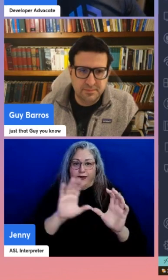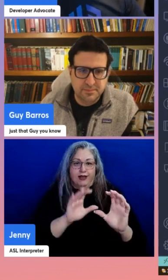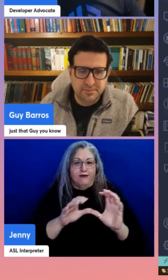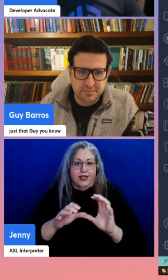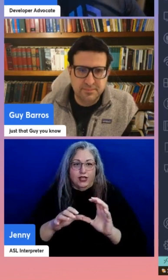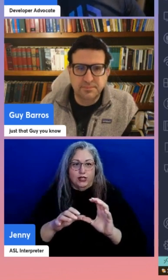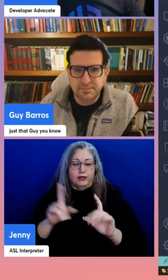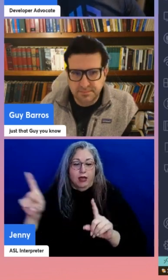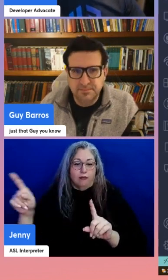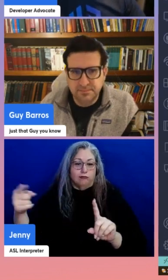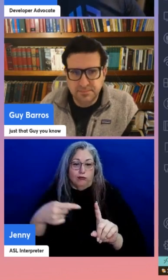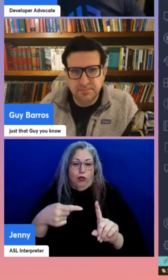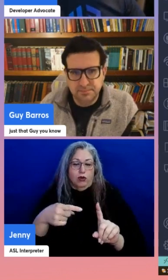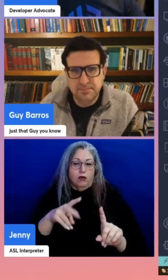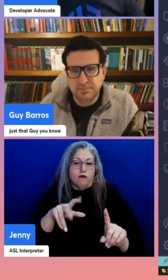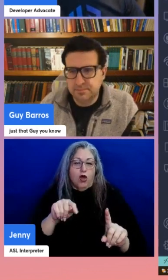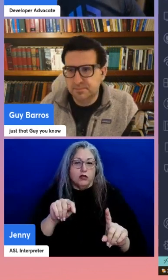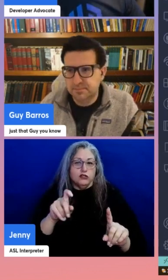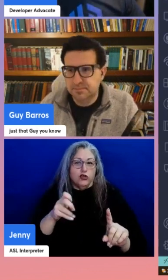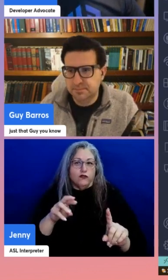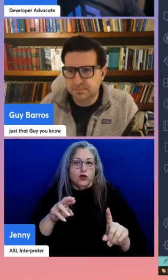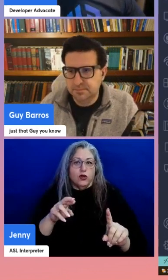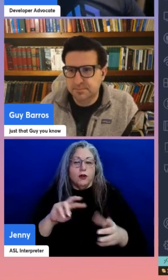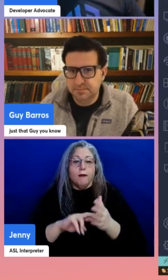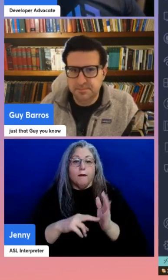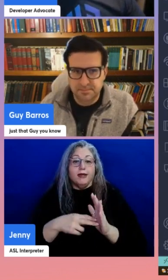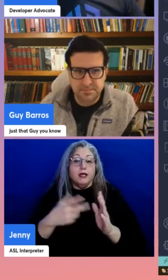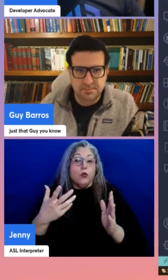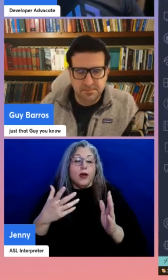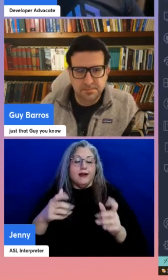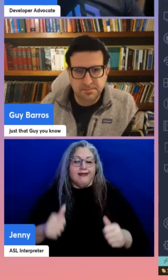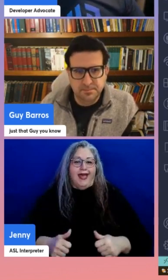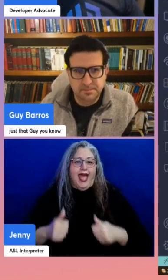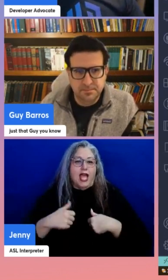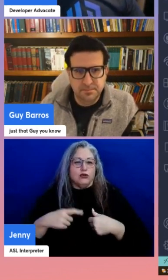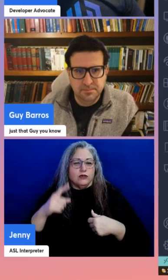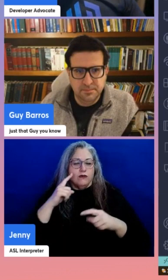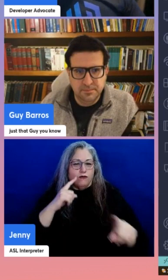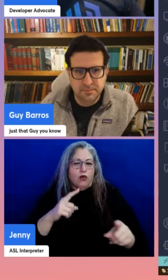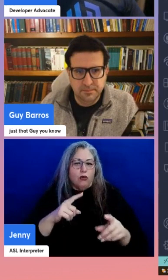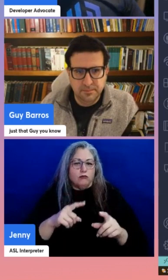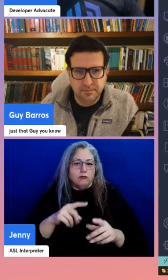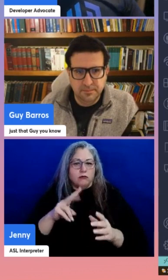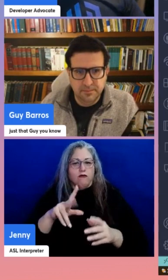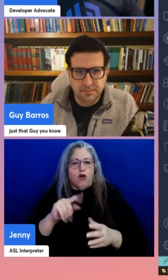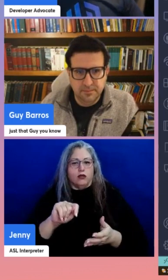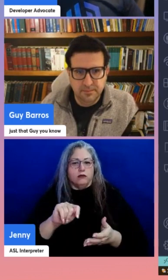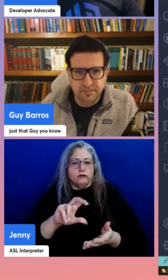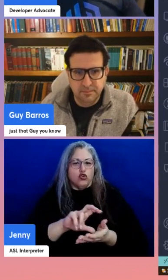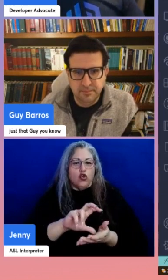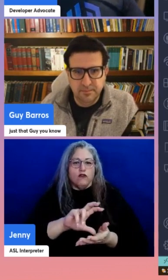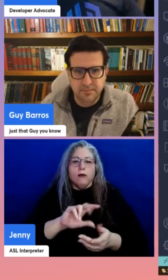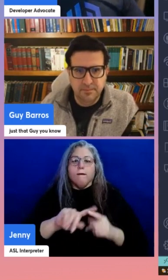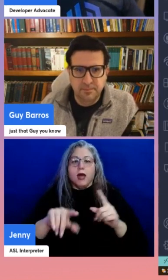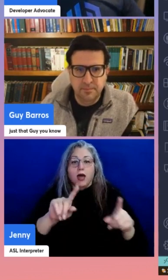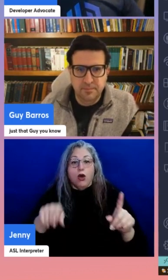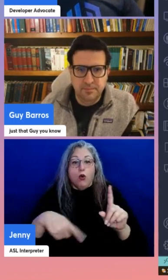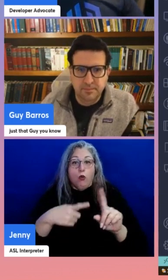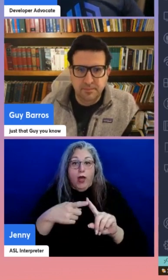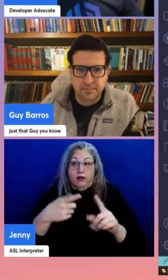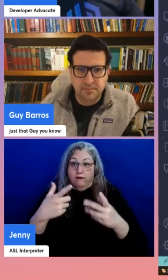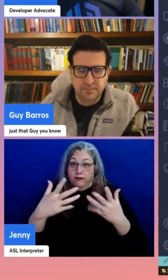to our Vault server. So it's basically just the address of the Vault server. And then once we've kind of got